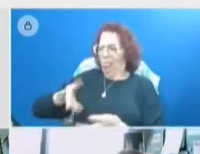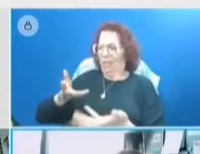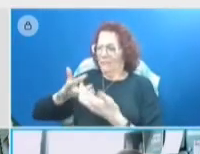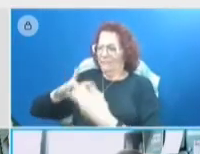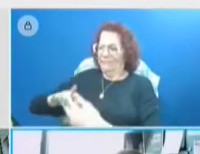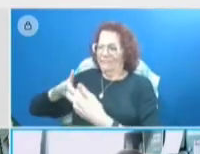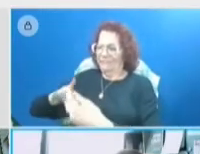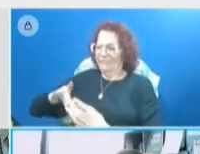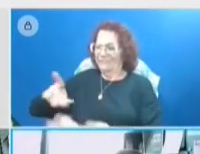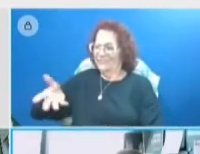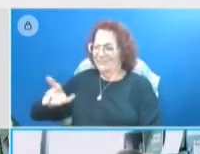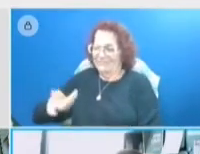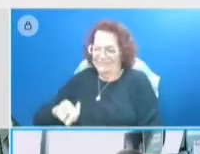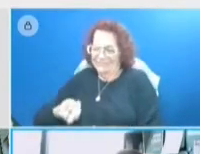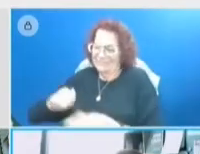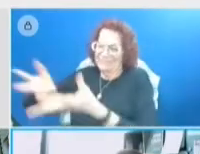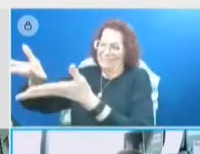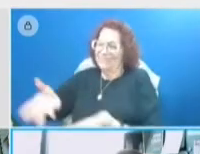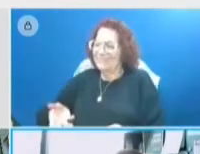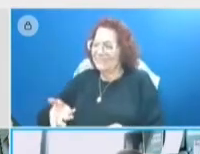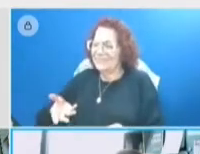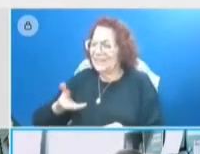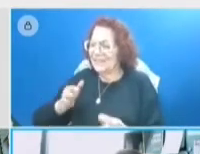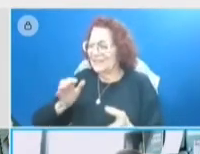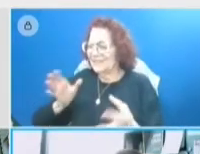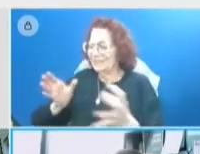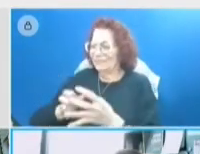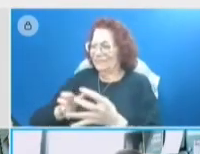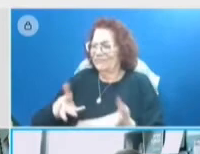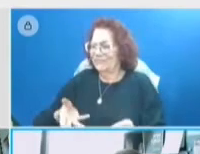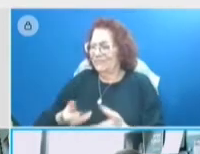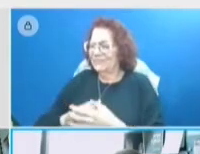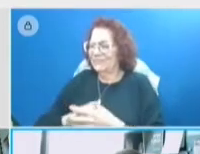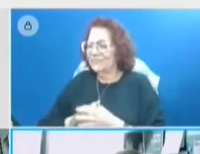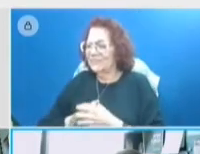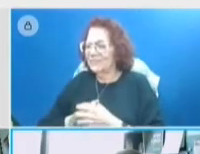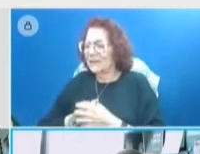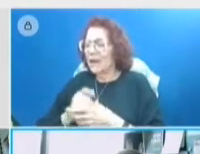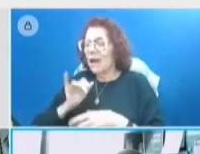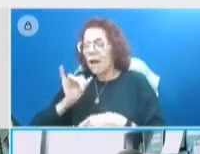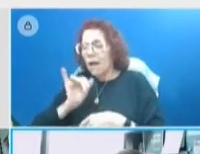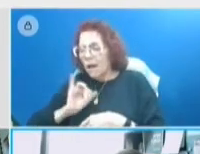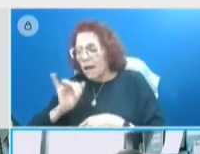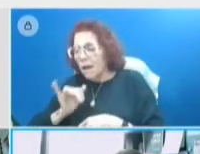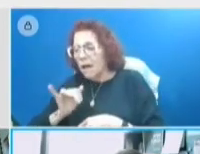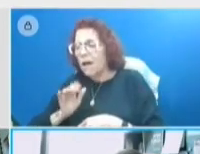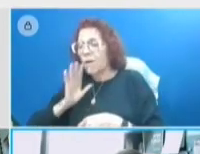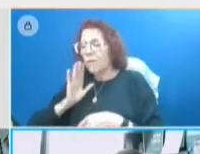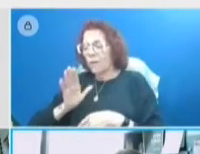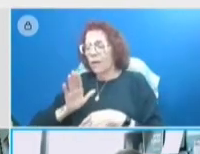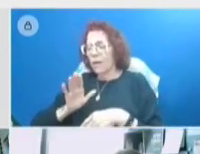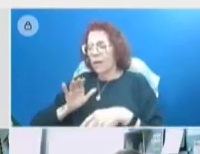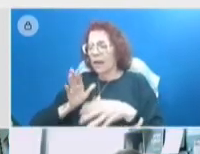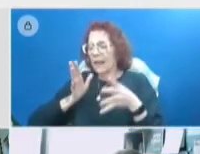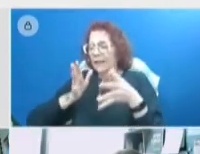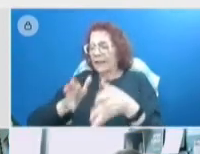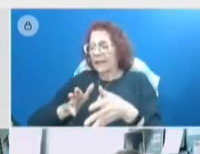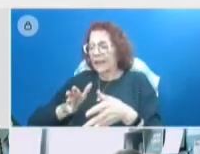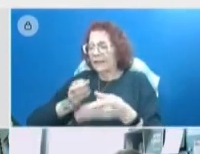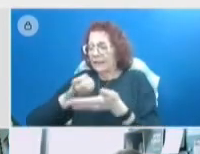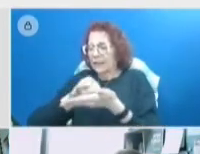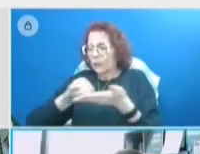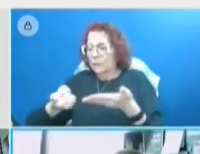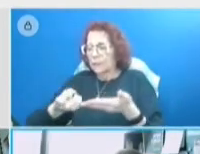than $5,000. Likewise, we have an inventory of any equipment purchase over $5,000 that